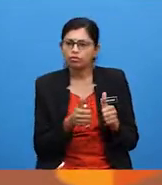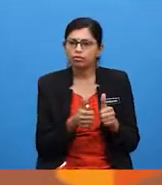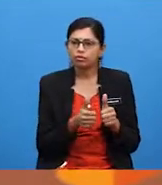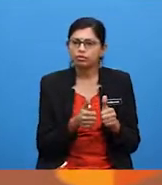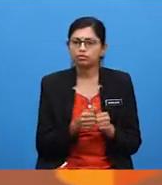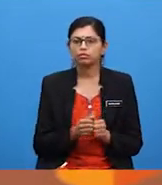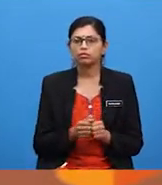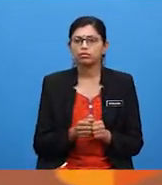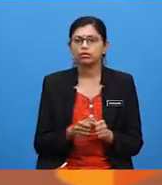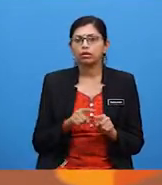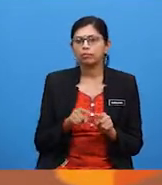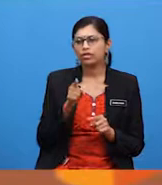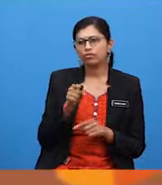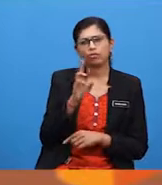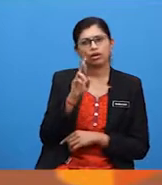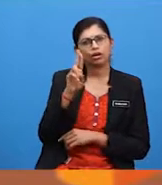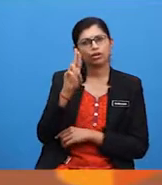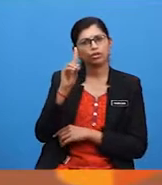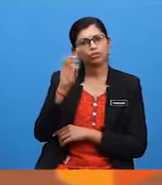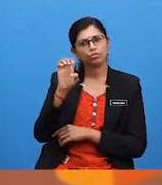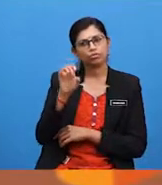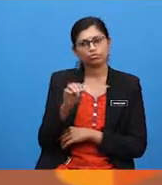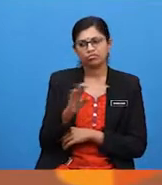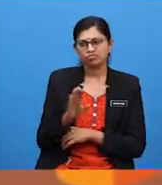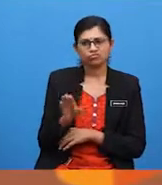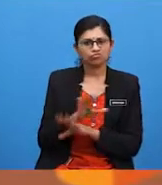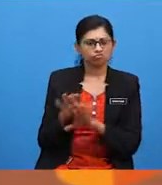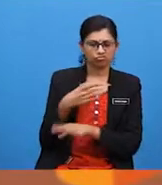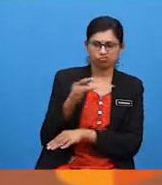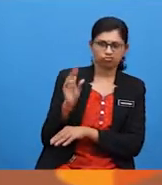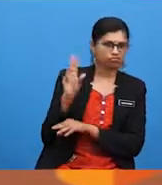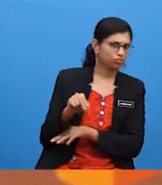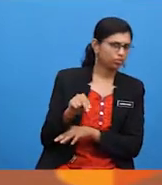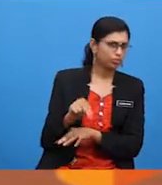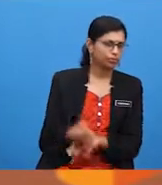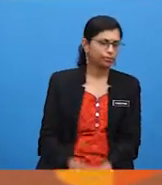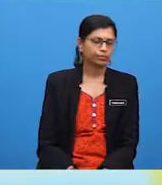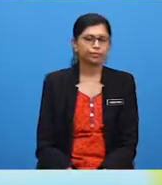opinions seriously. Okay, back to our lesson now.